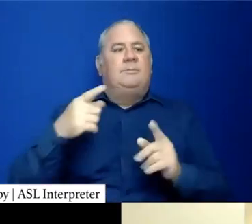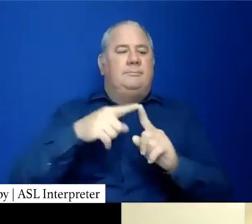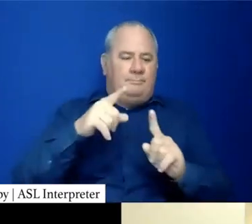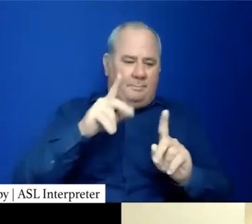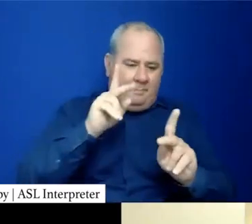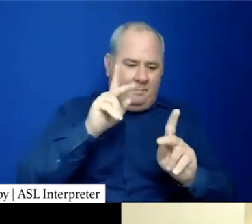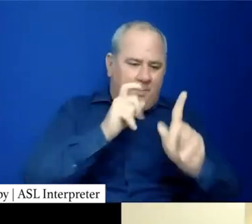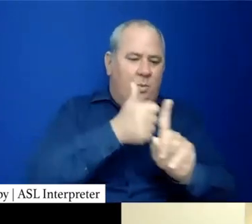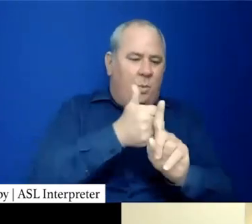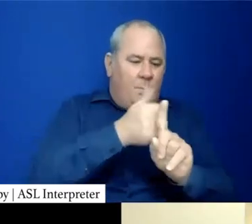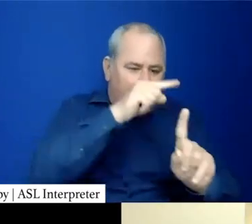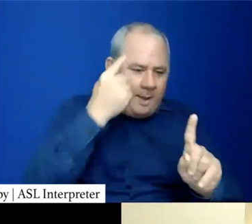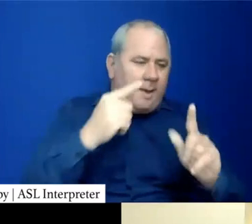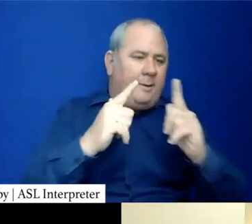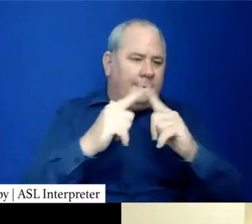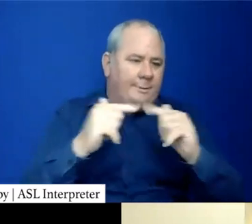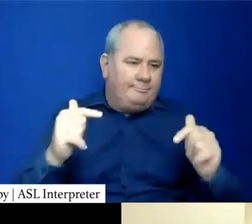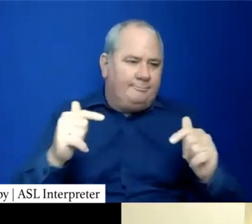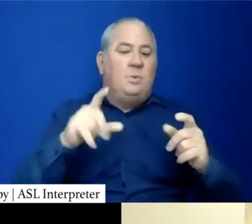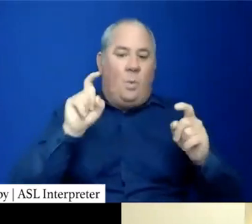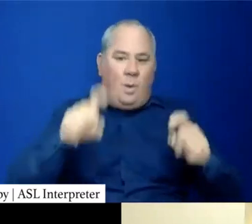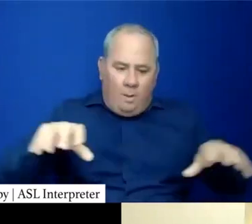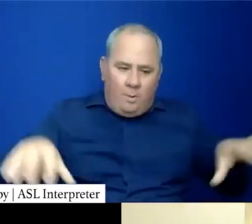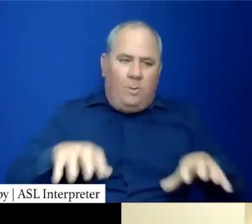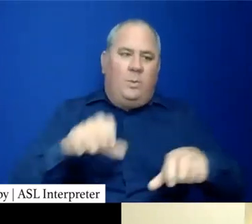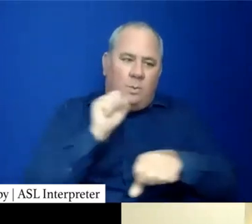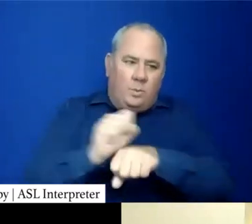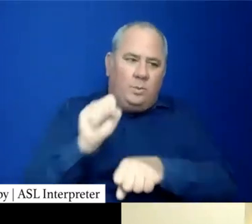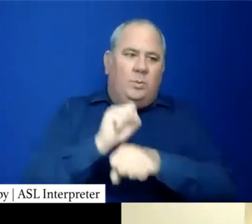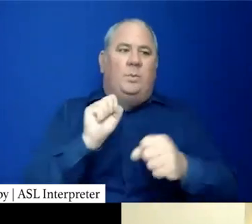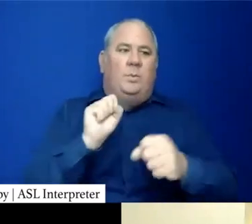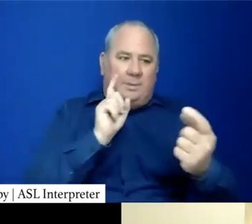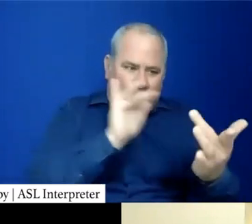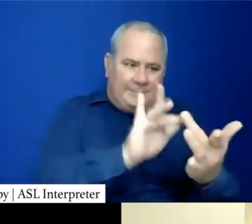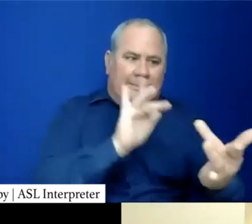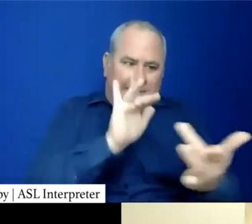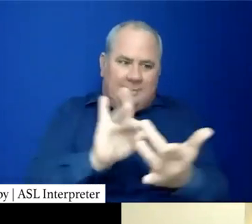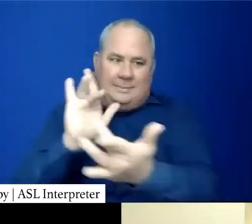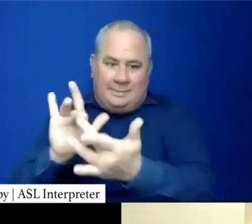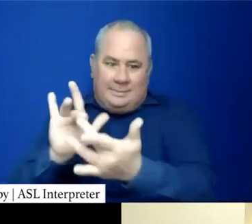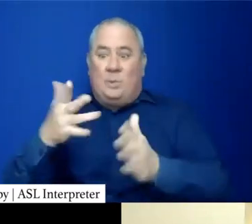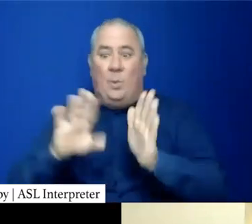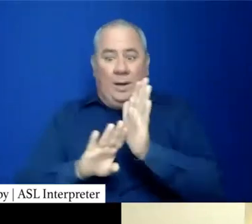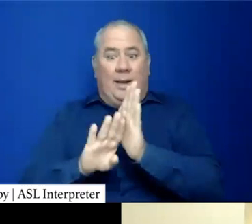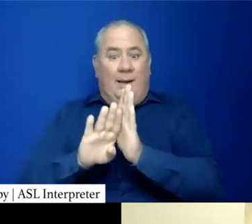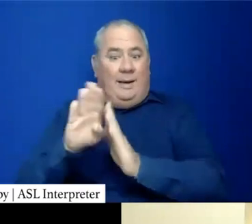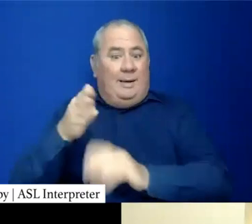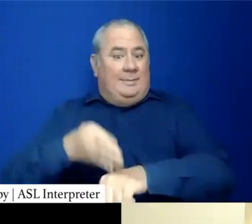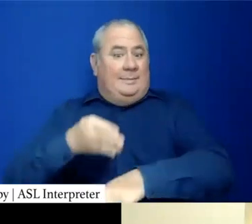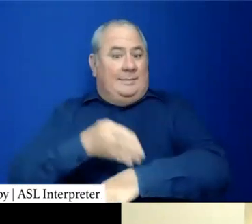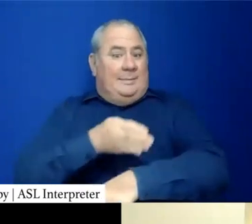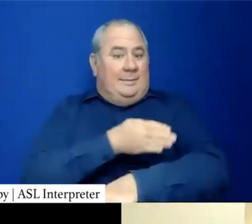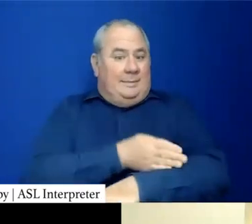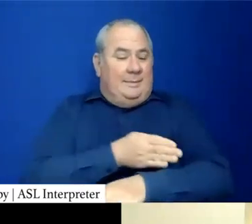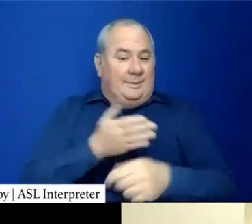doing a lot of work and we've been making good gain. Like, we had all the pushback on the healthcare rationing and got, you know, the official response from